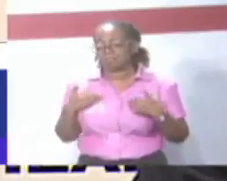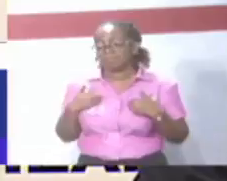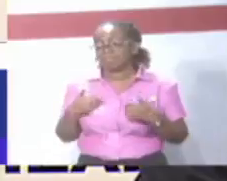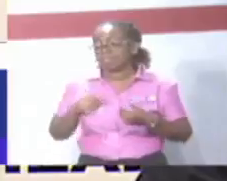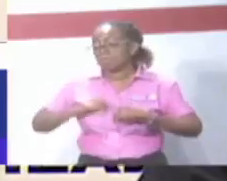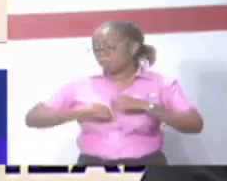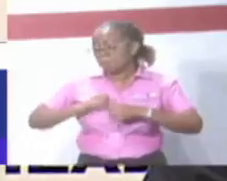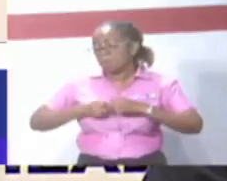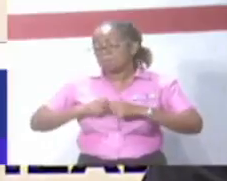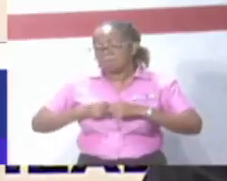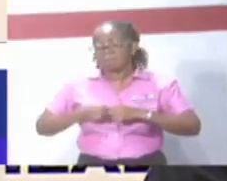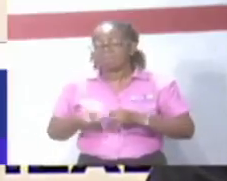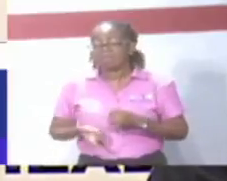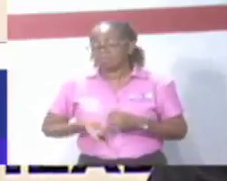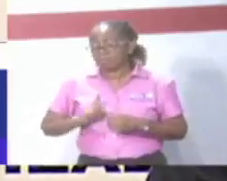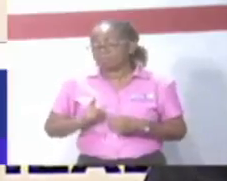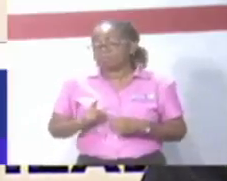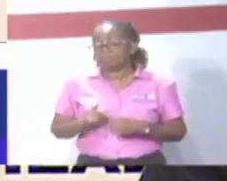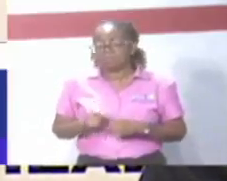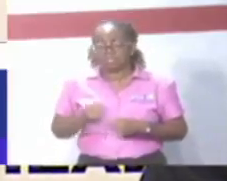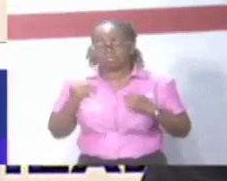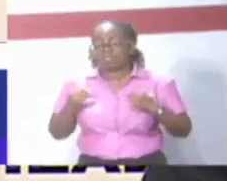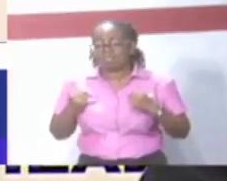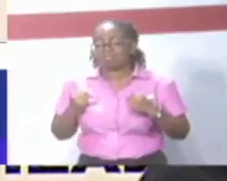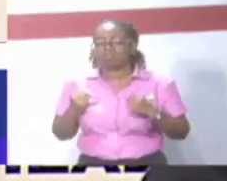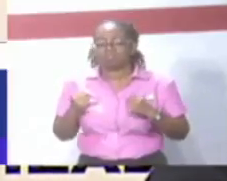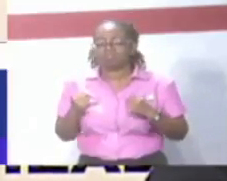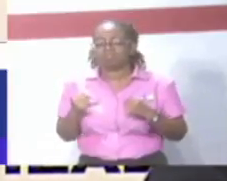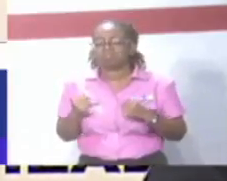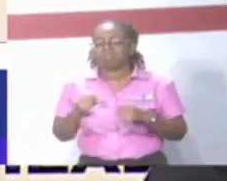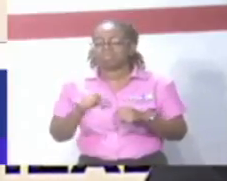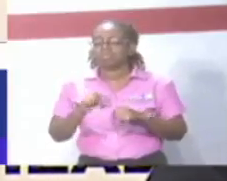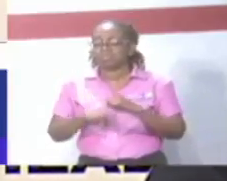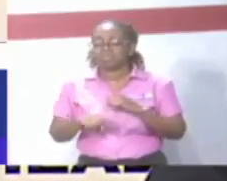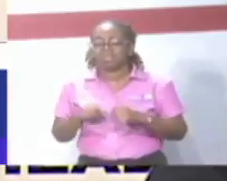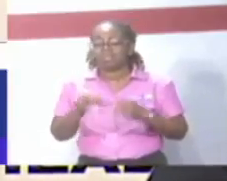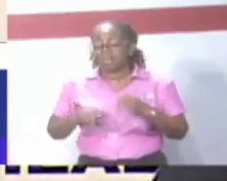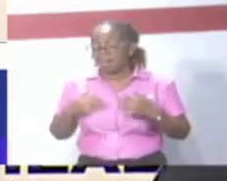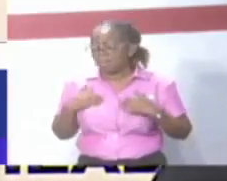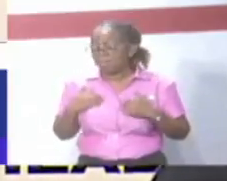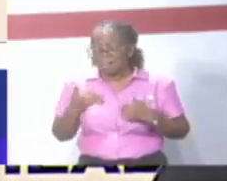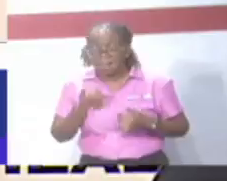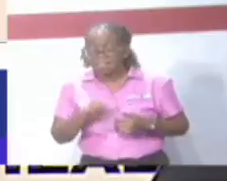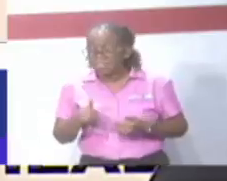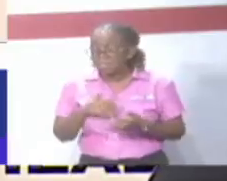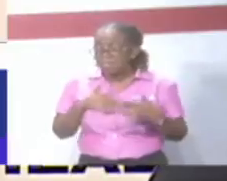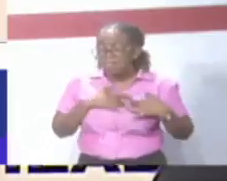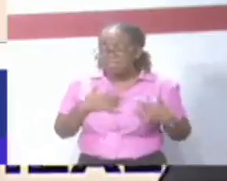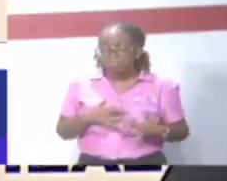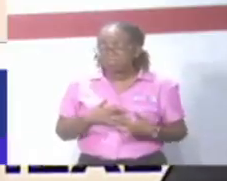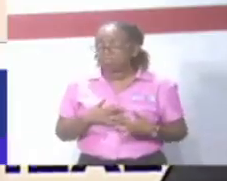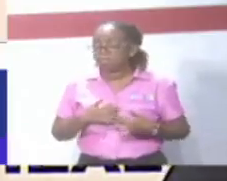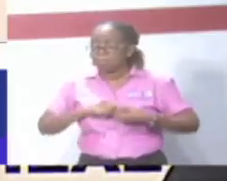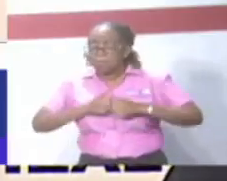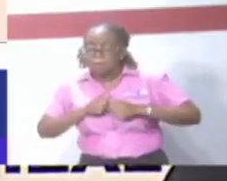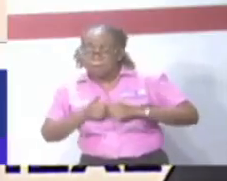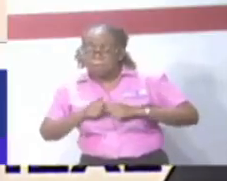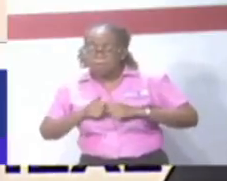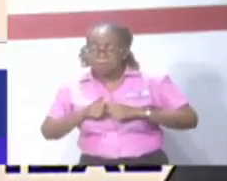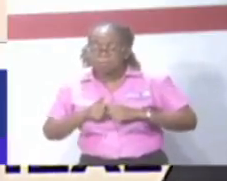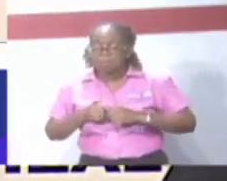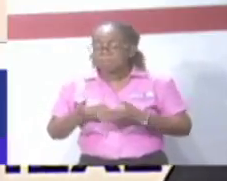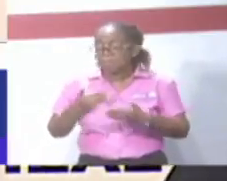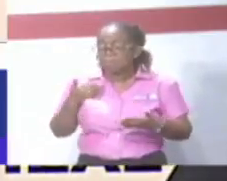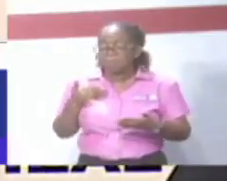So, it has been shown if you have any heart problems, all right, before, the first thing to